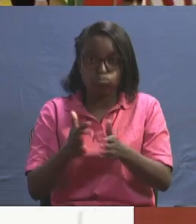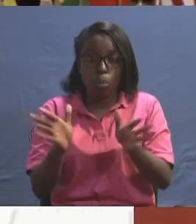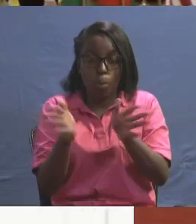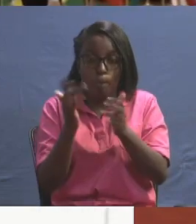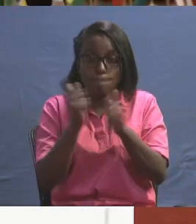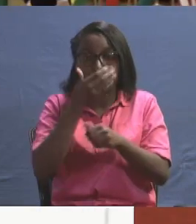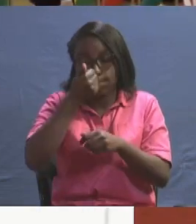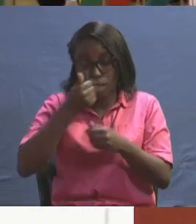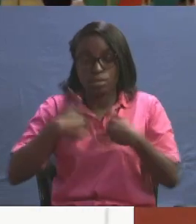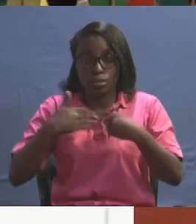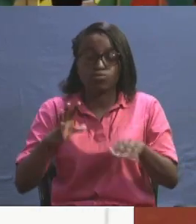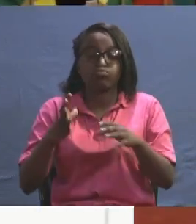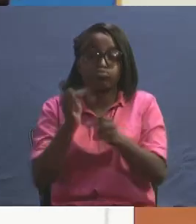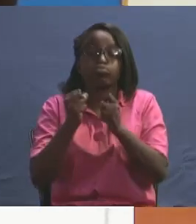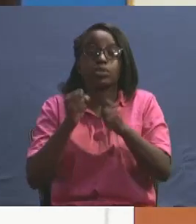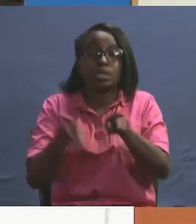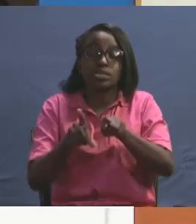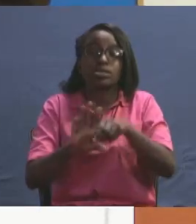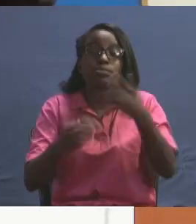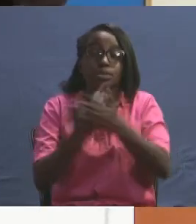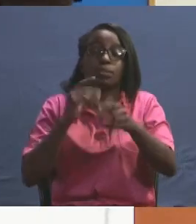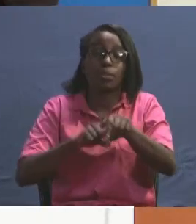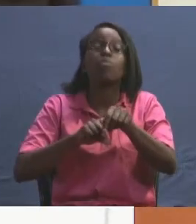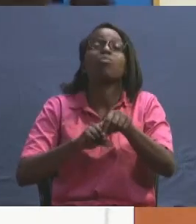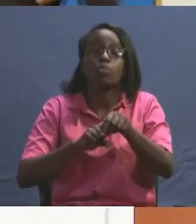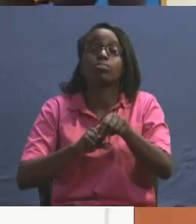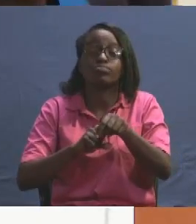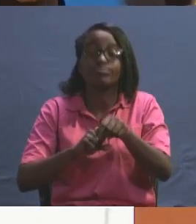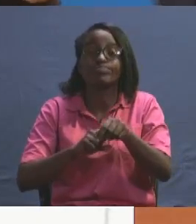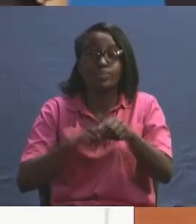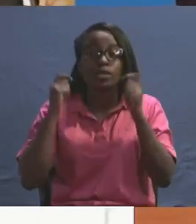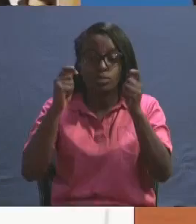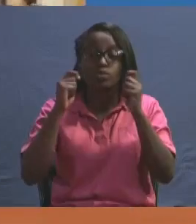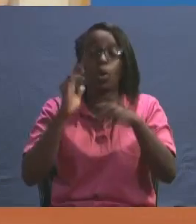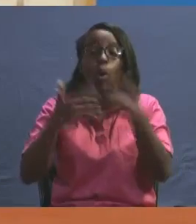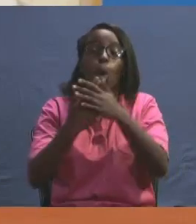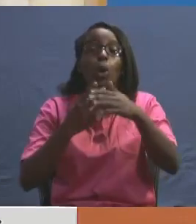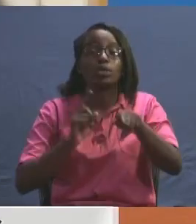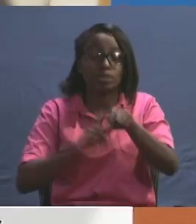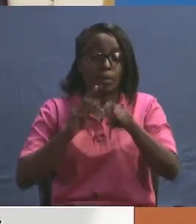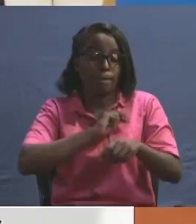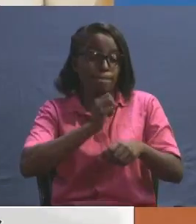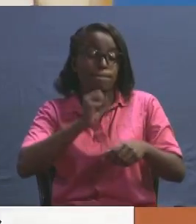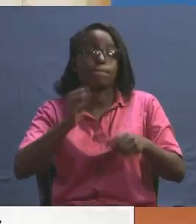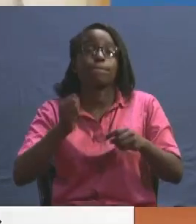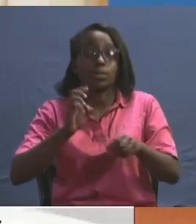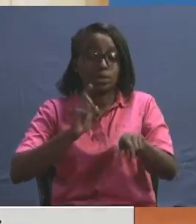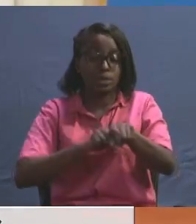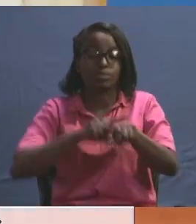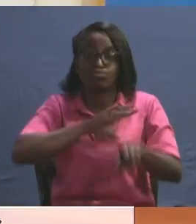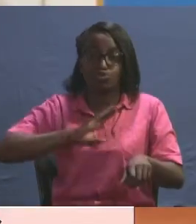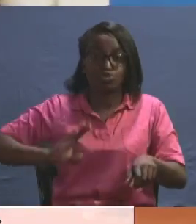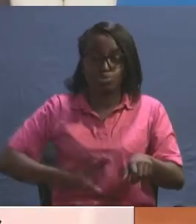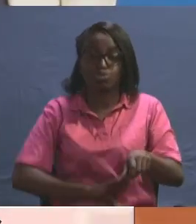efforts, referring to the president's recent diplomatic mission to China aimed at securing funding for key infrastructure